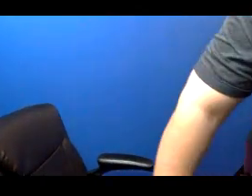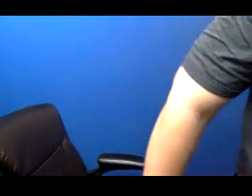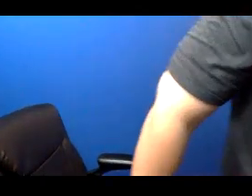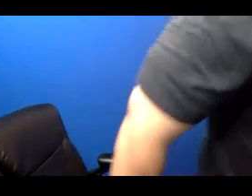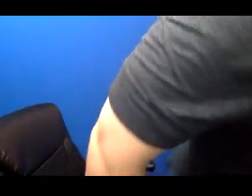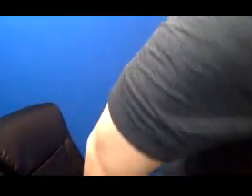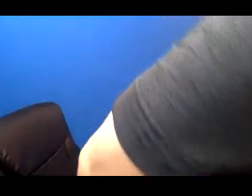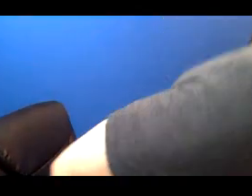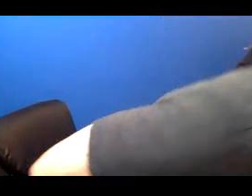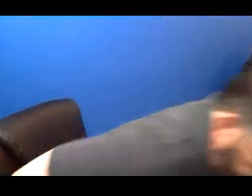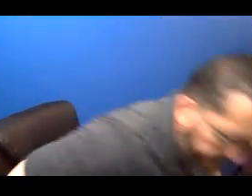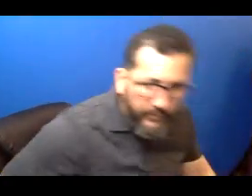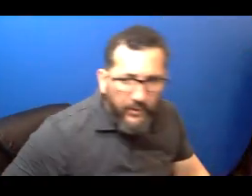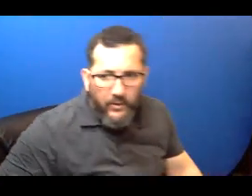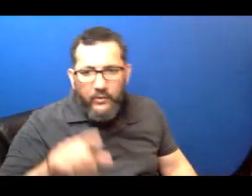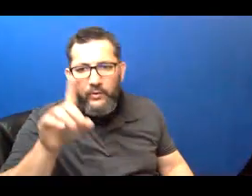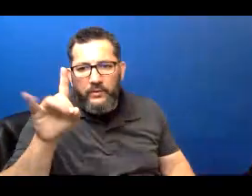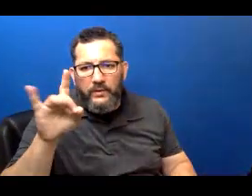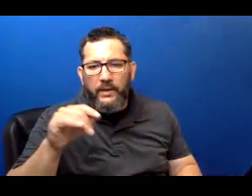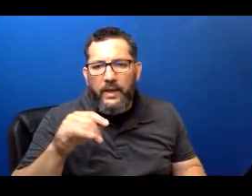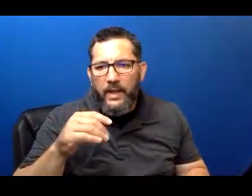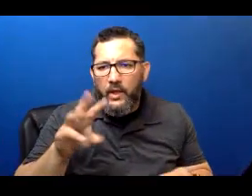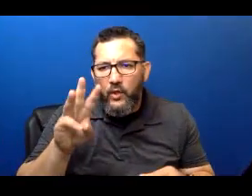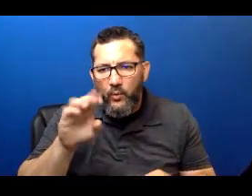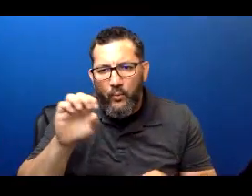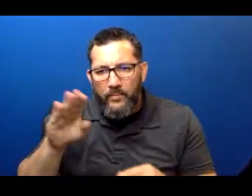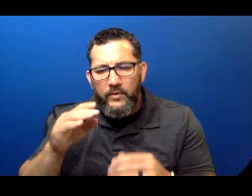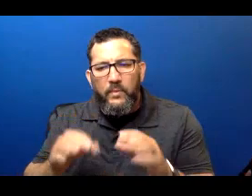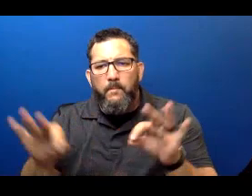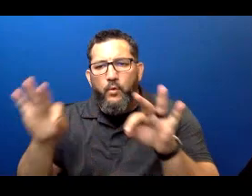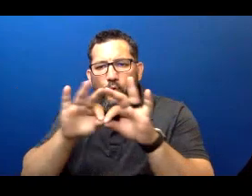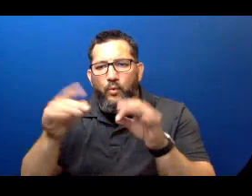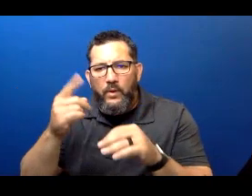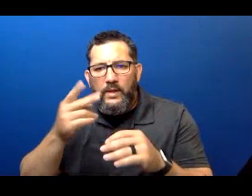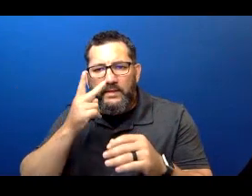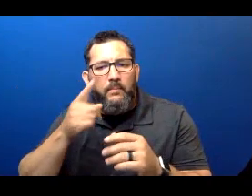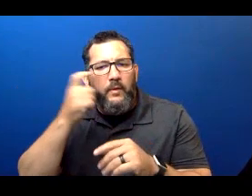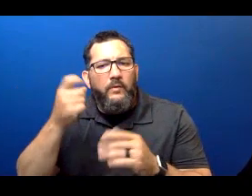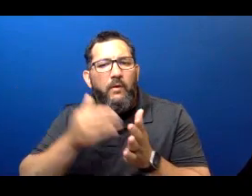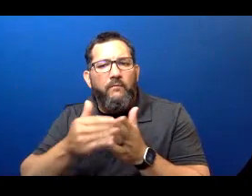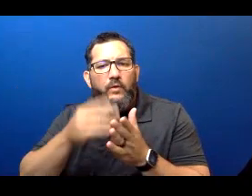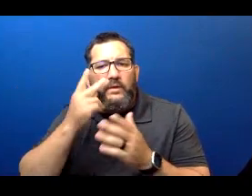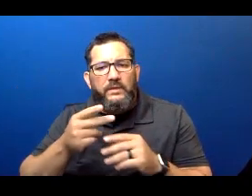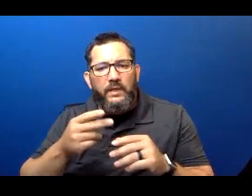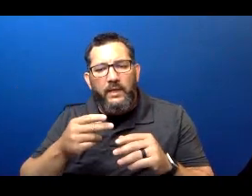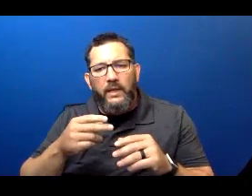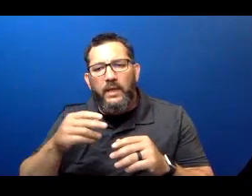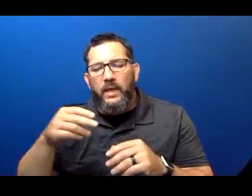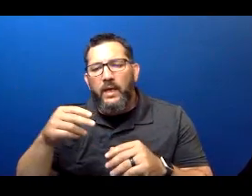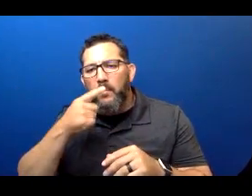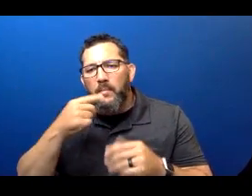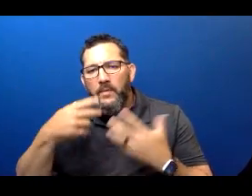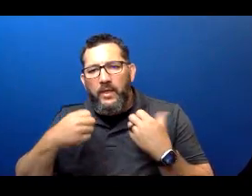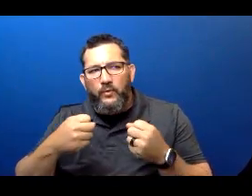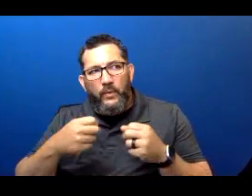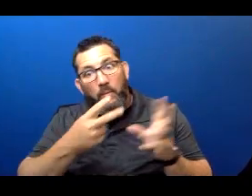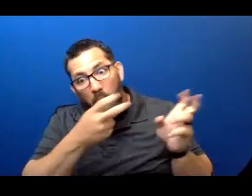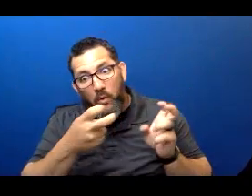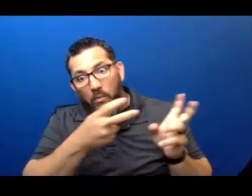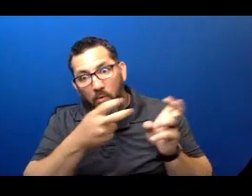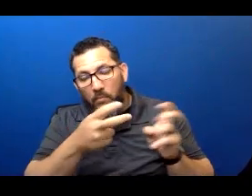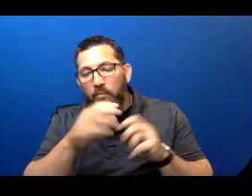been finding in public health data is the fact that we keep pulling from CDC's data, but we know that CDC's data